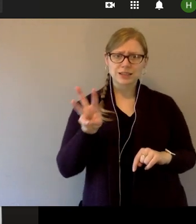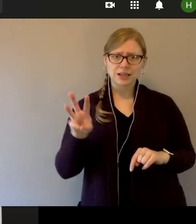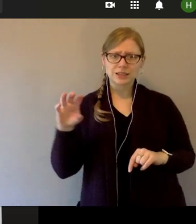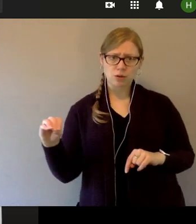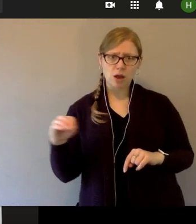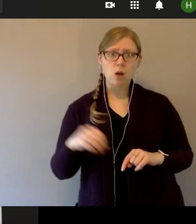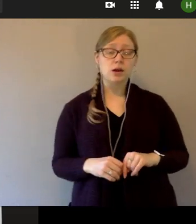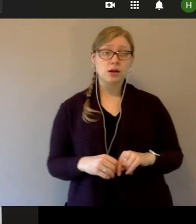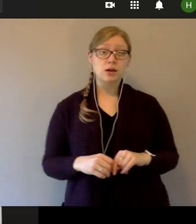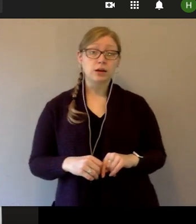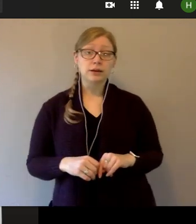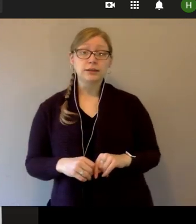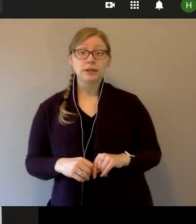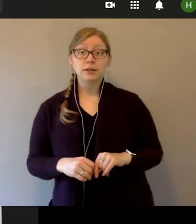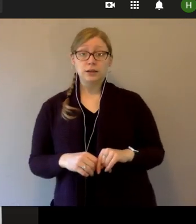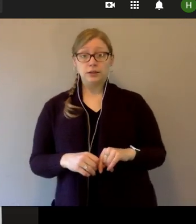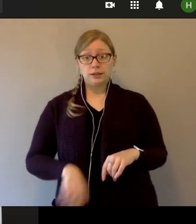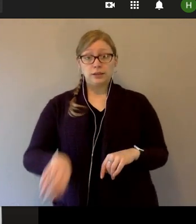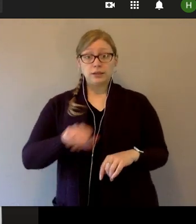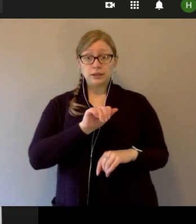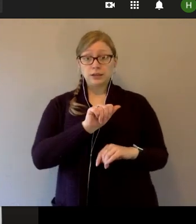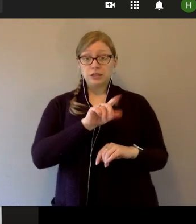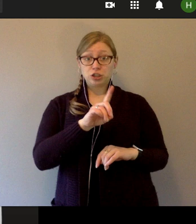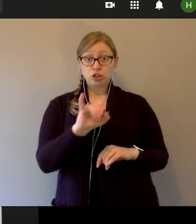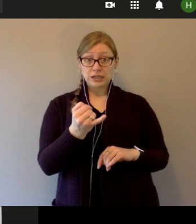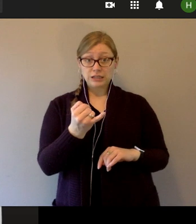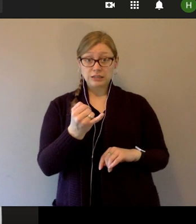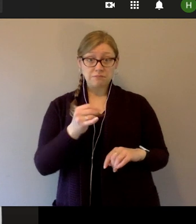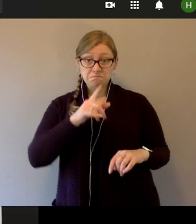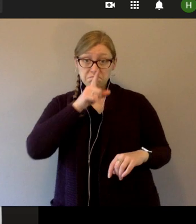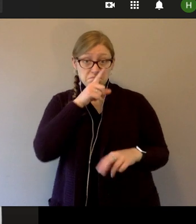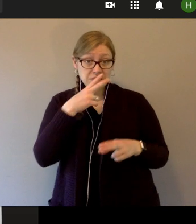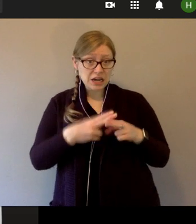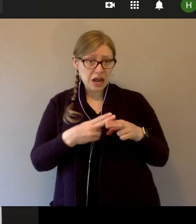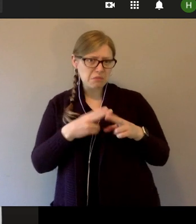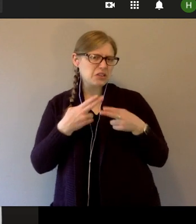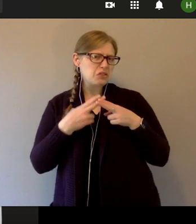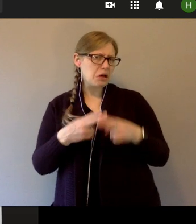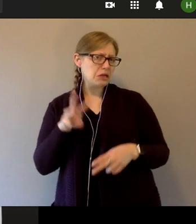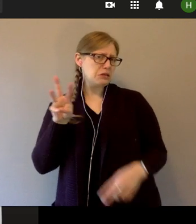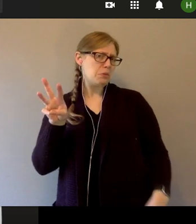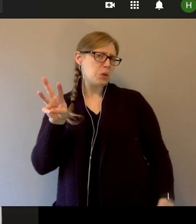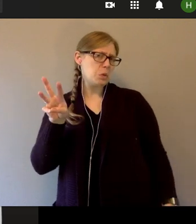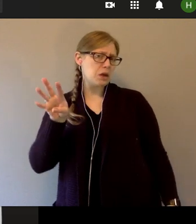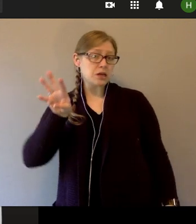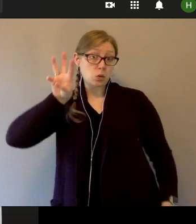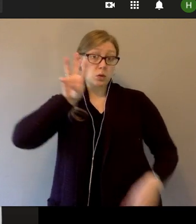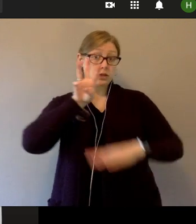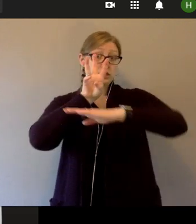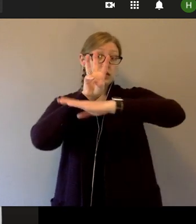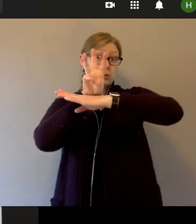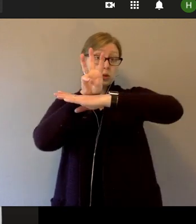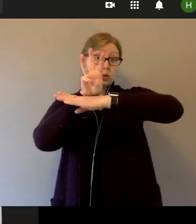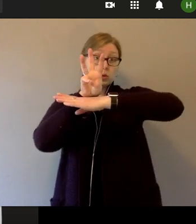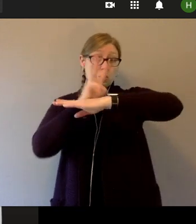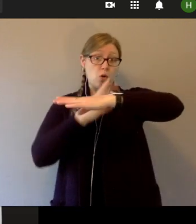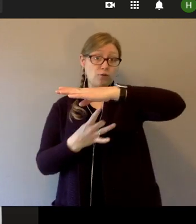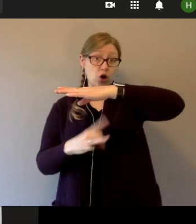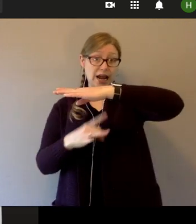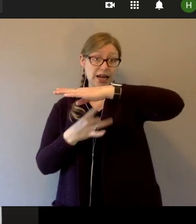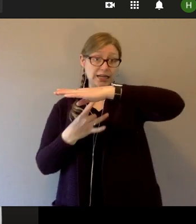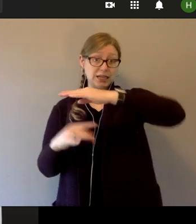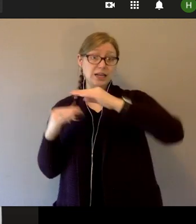0.7660. And the adjacent side, we don't have a name for it. Let's call it W. So W over 18 is